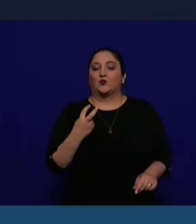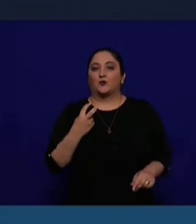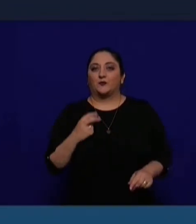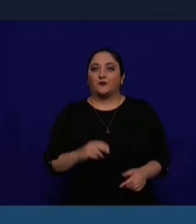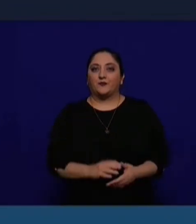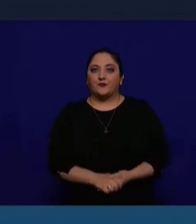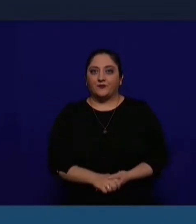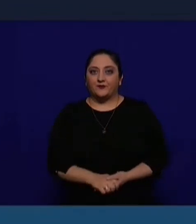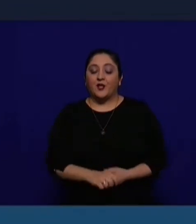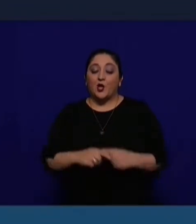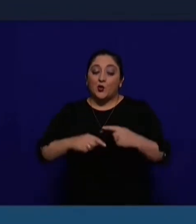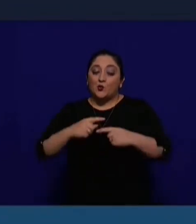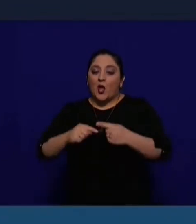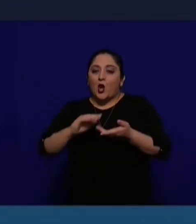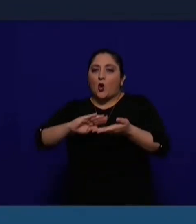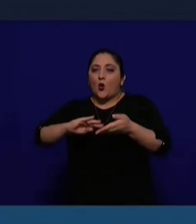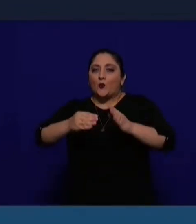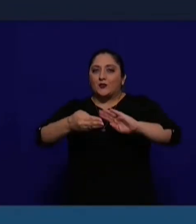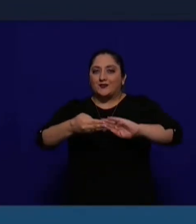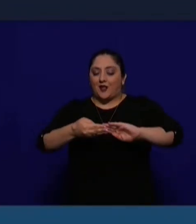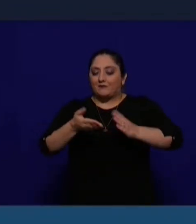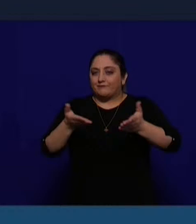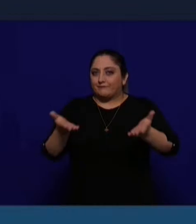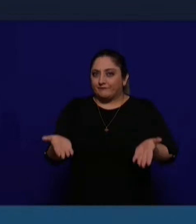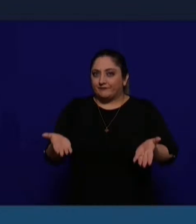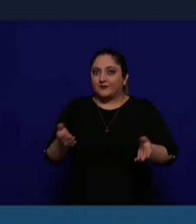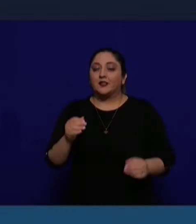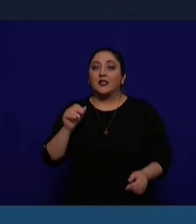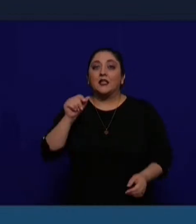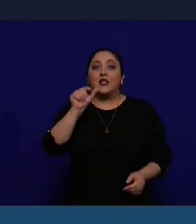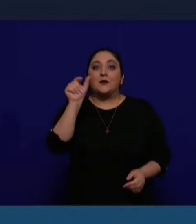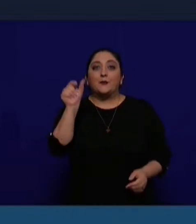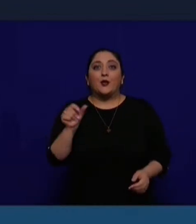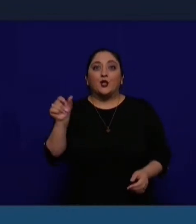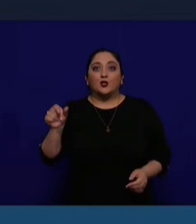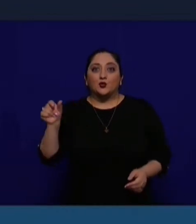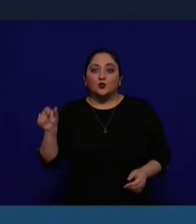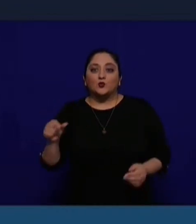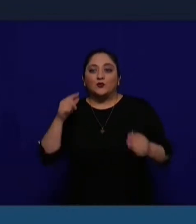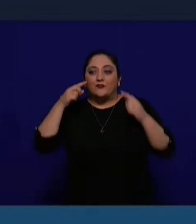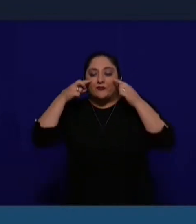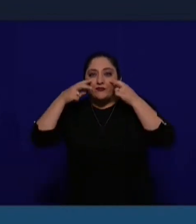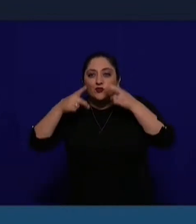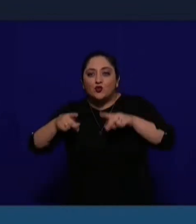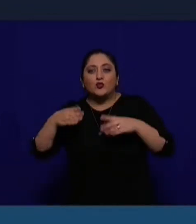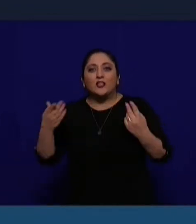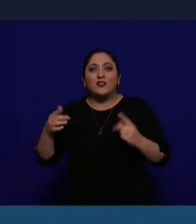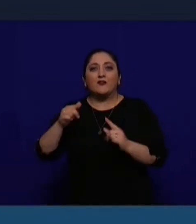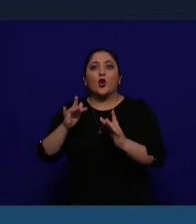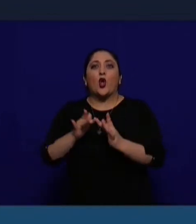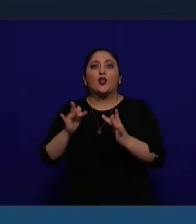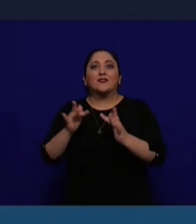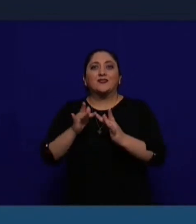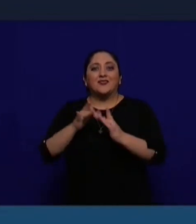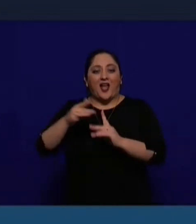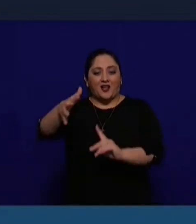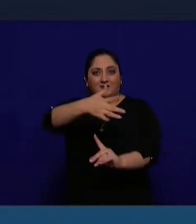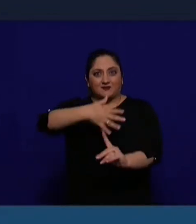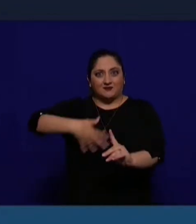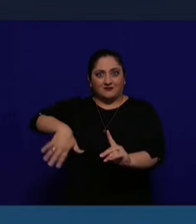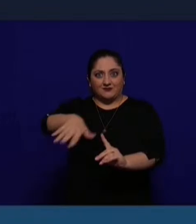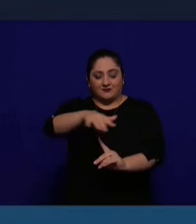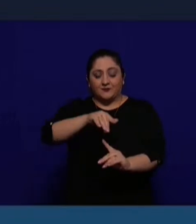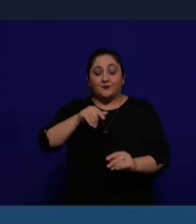Fil-komunità x'qed jiġri minn dawk il-każijiet li rnexxinna nagħmlu l-epilinking tagħhom jiġifieri naraw minn fejn setgħu kienu dawn